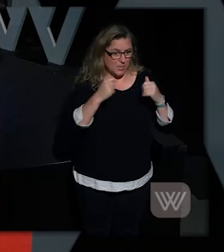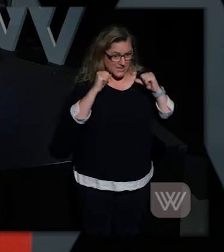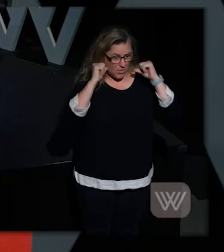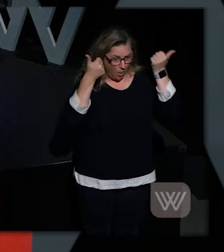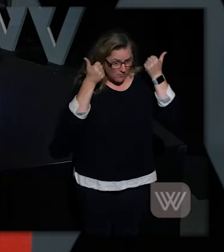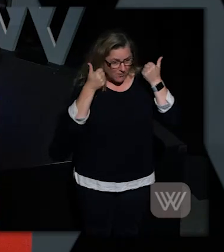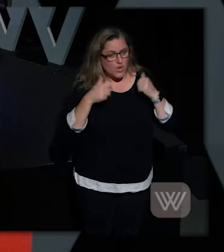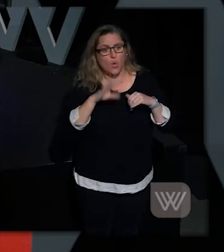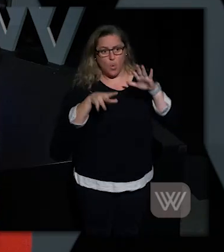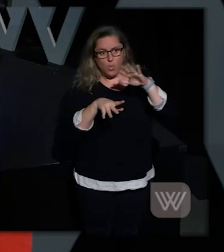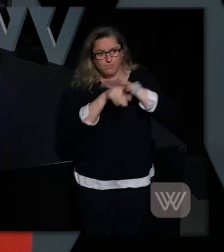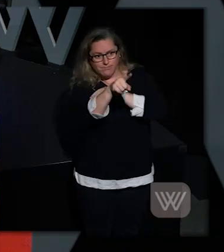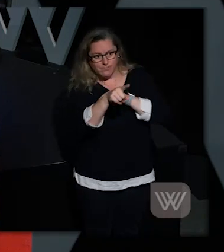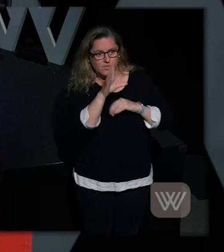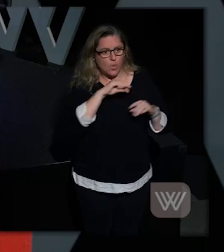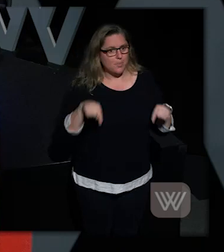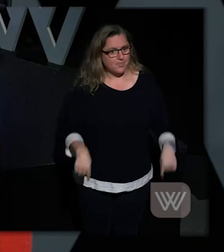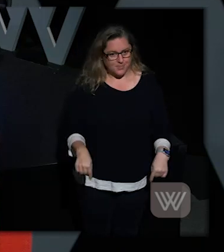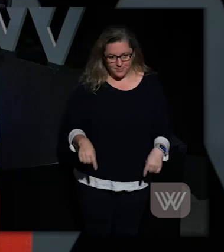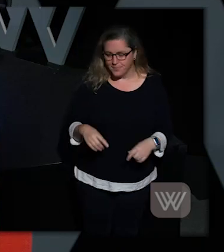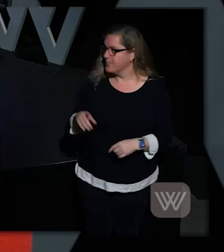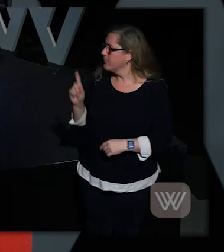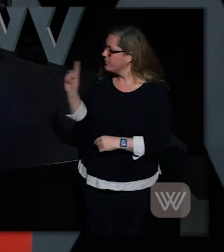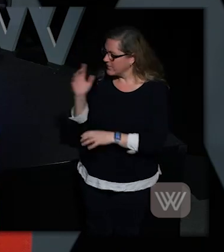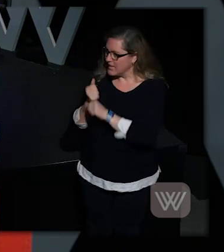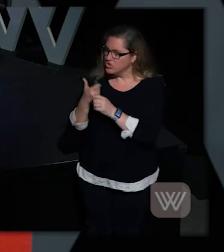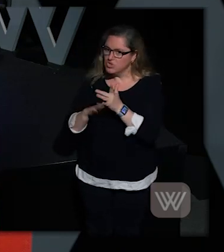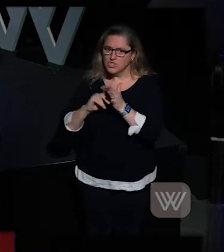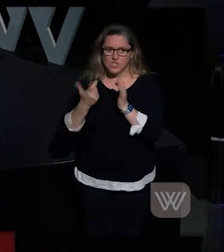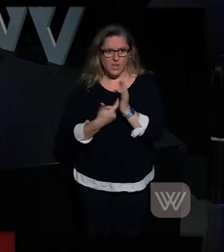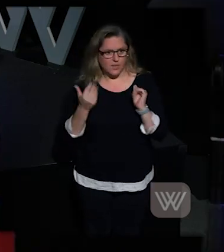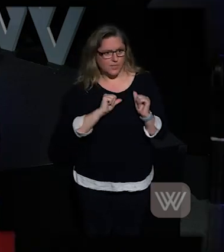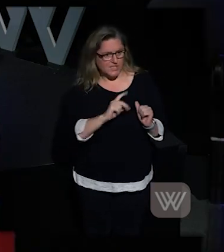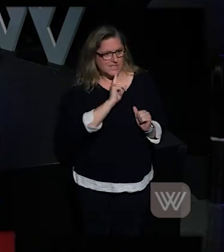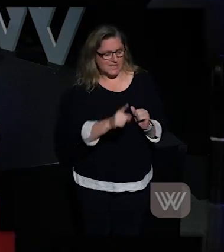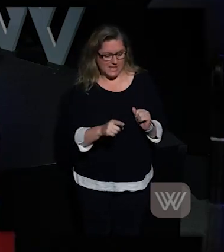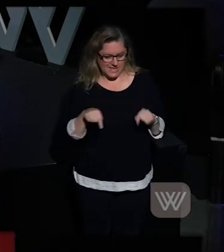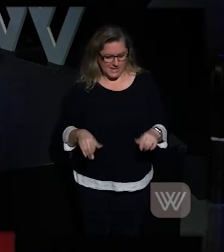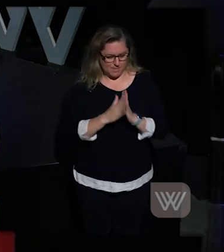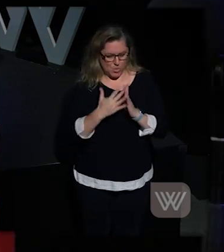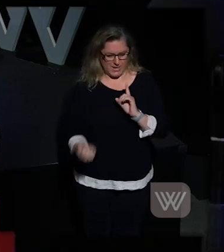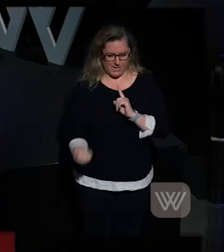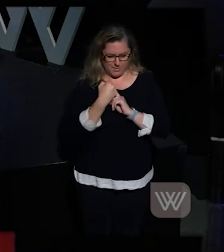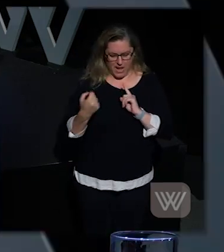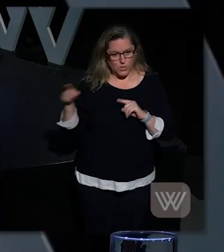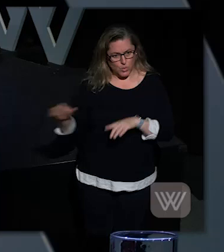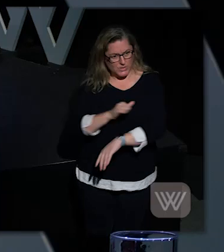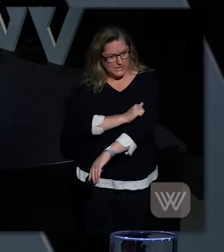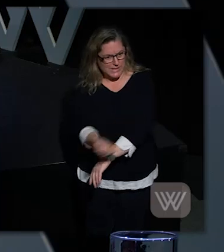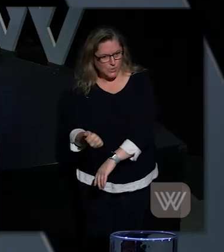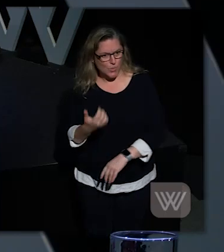or take a bit of a break in the room. Ginger, you just reflected on the impact this book's had on you. You got a tattoo. I